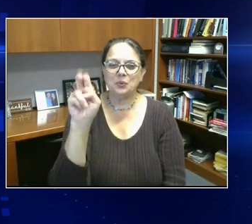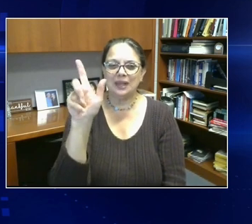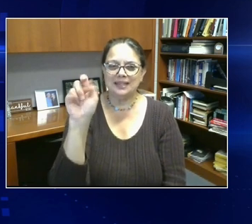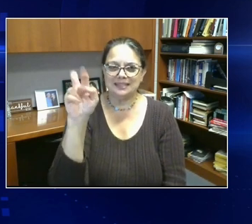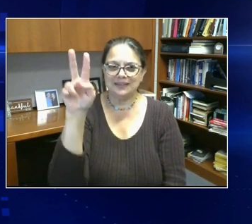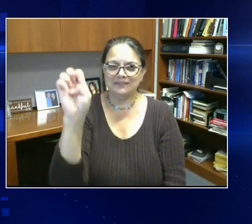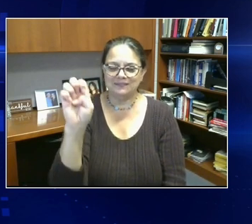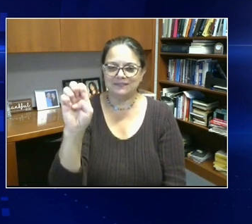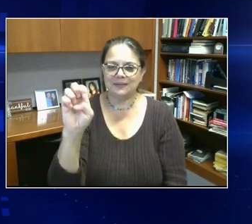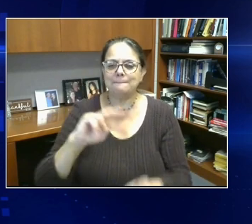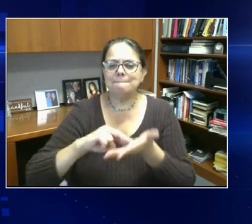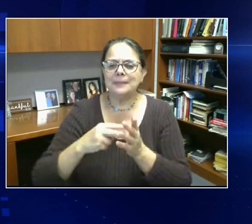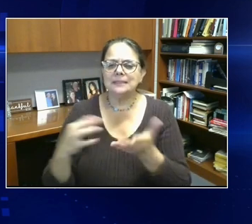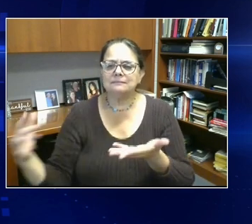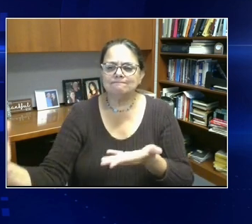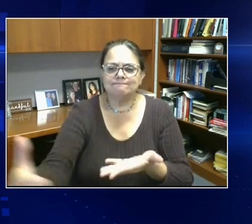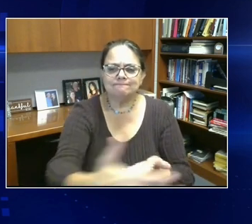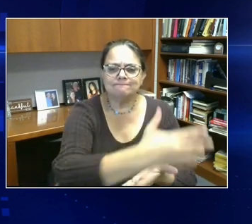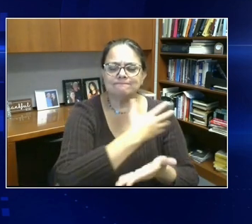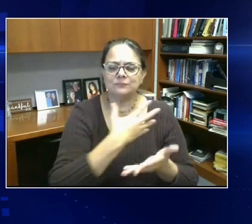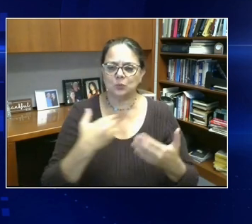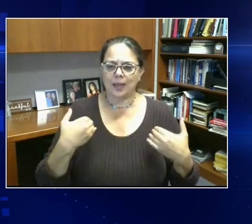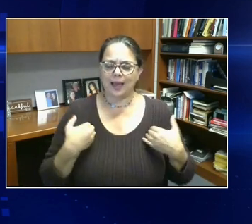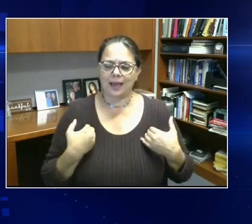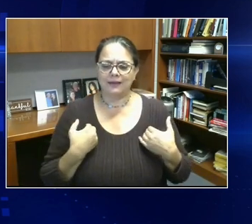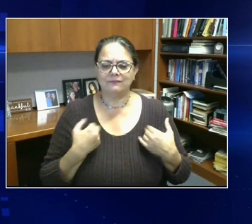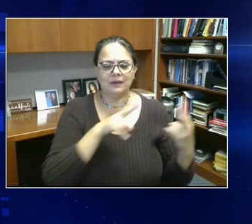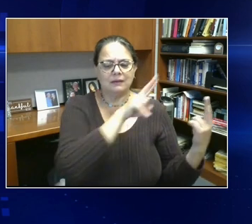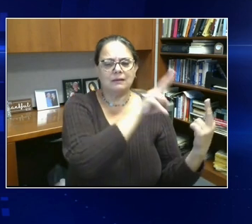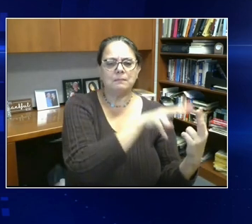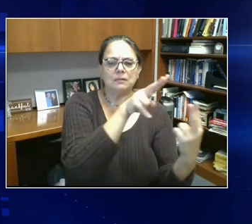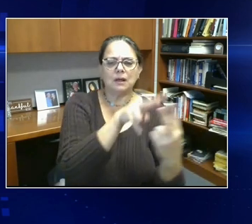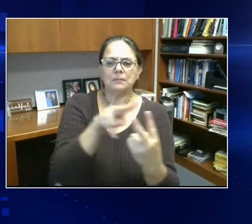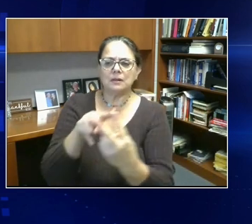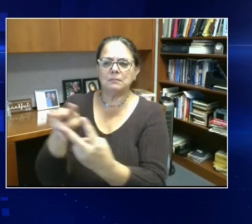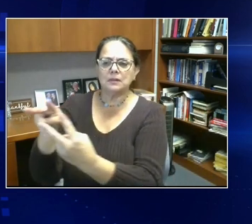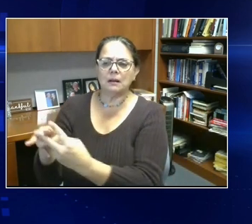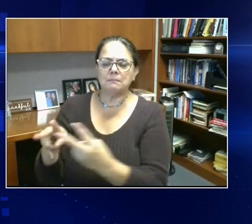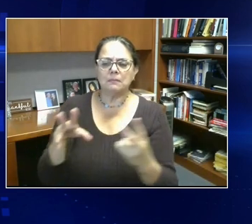Now, how does this connect with the concept of cumulative decision-making?